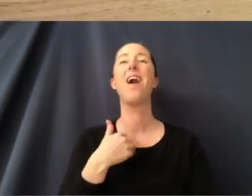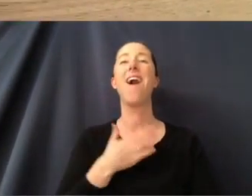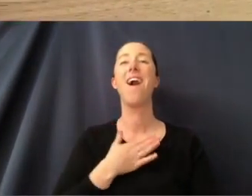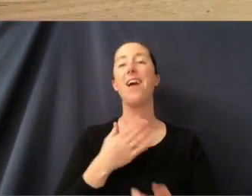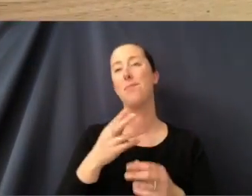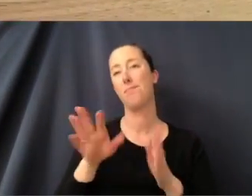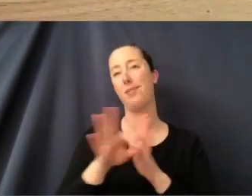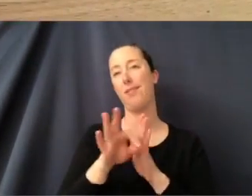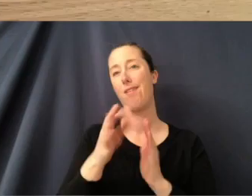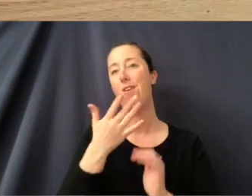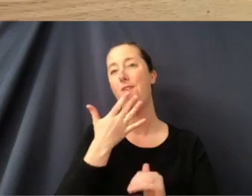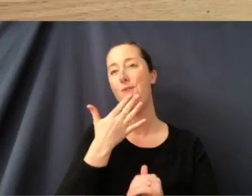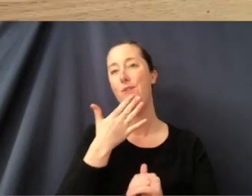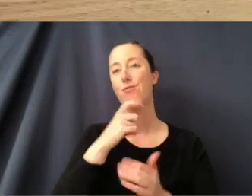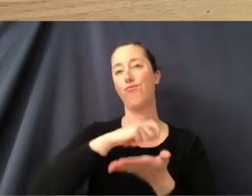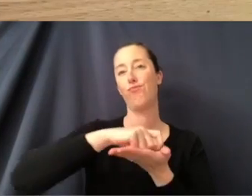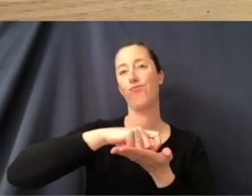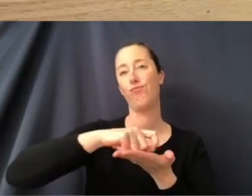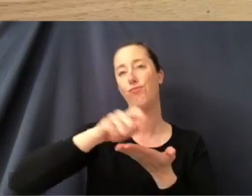one. Red.